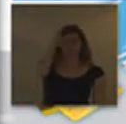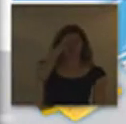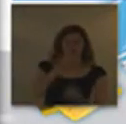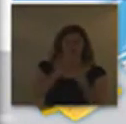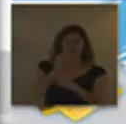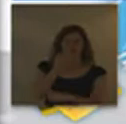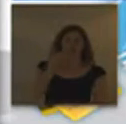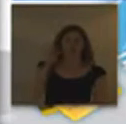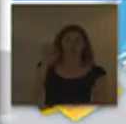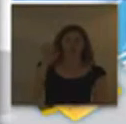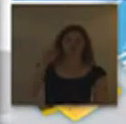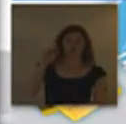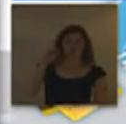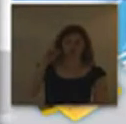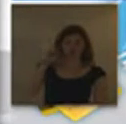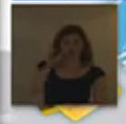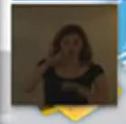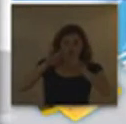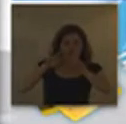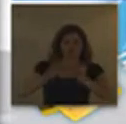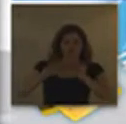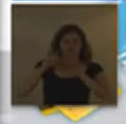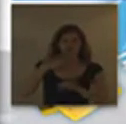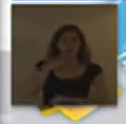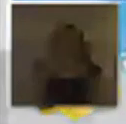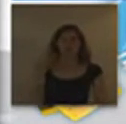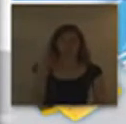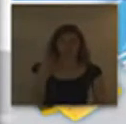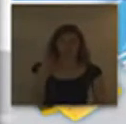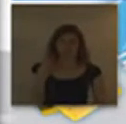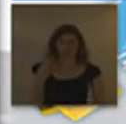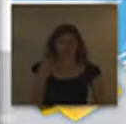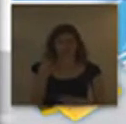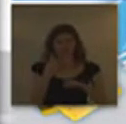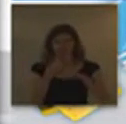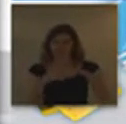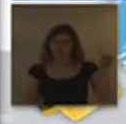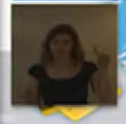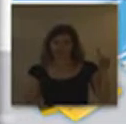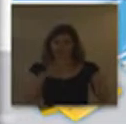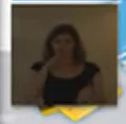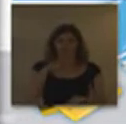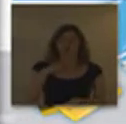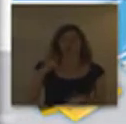Some scientists established already that the difference